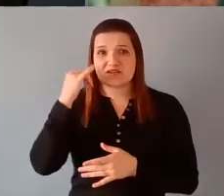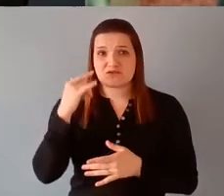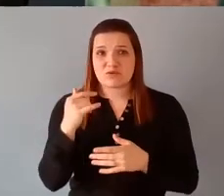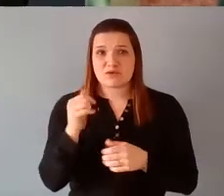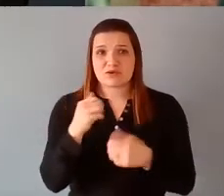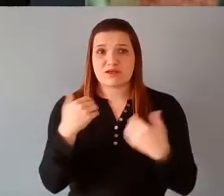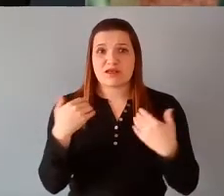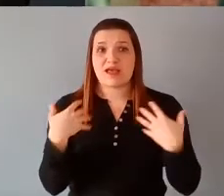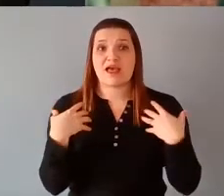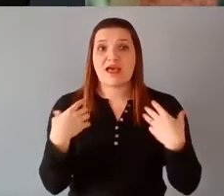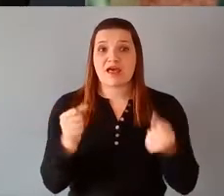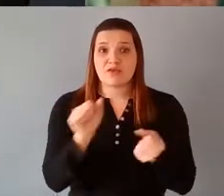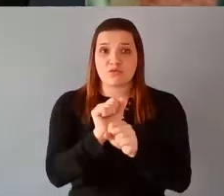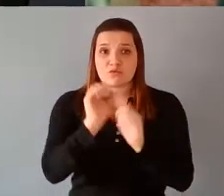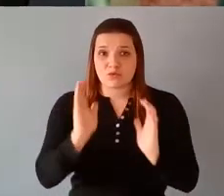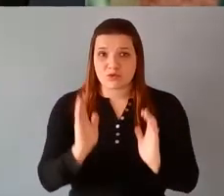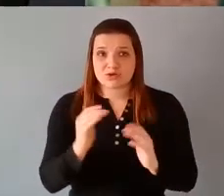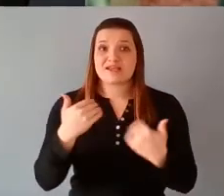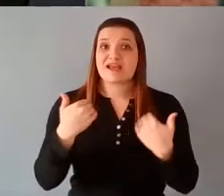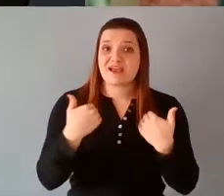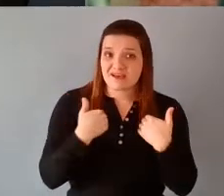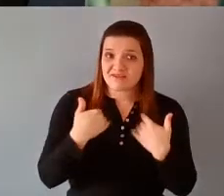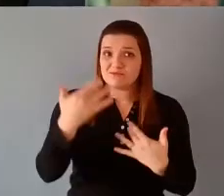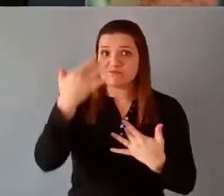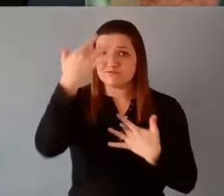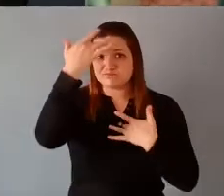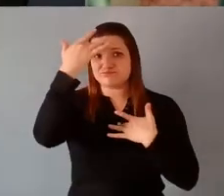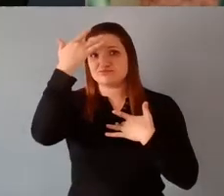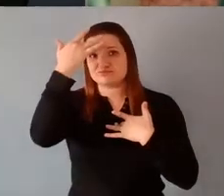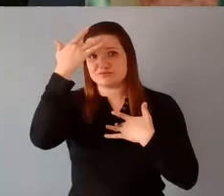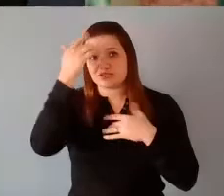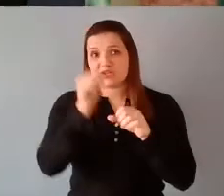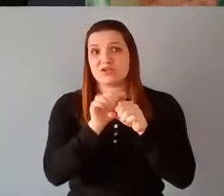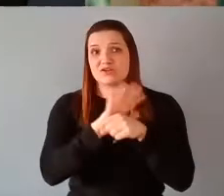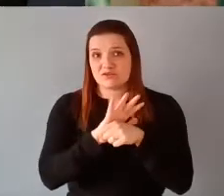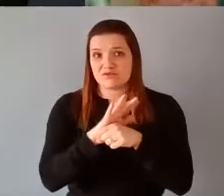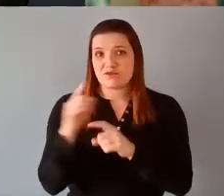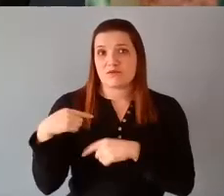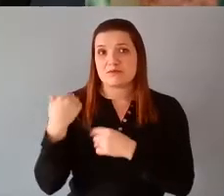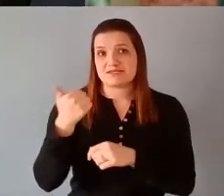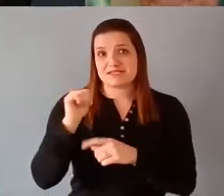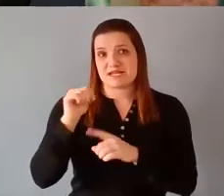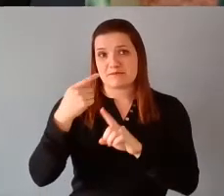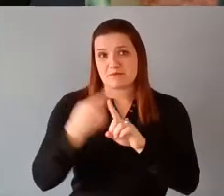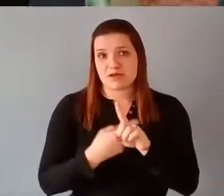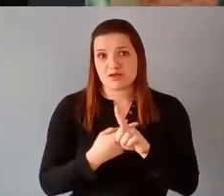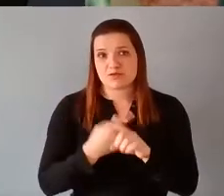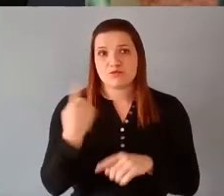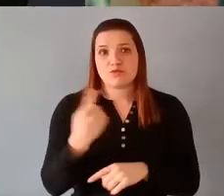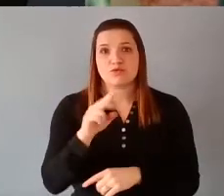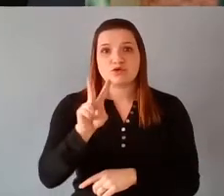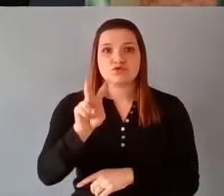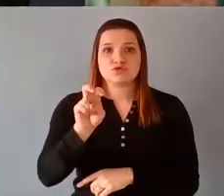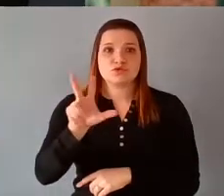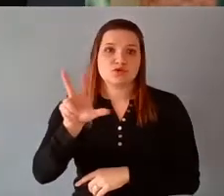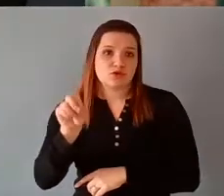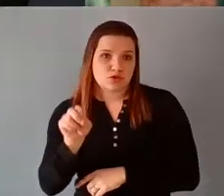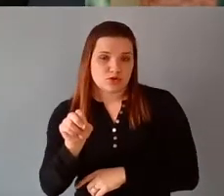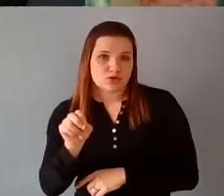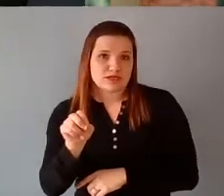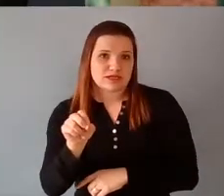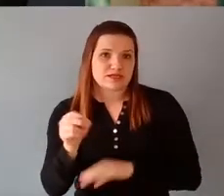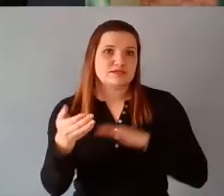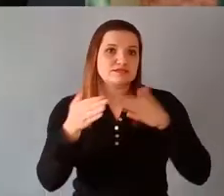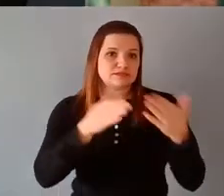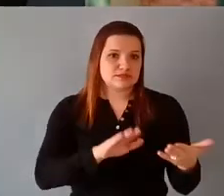the virus over the course of the 10 months, with only 230 deaths. So that's where we